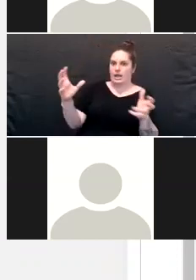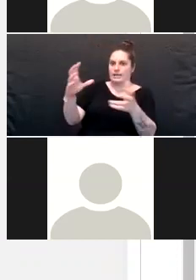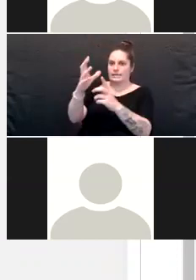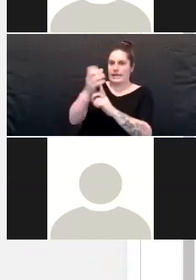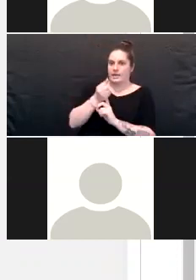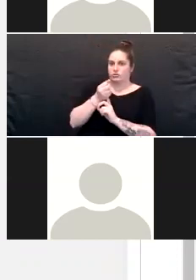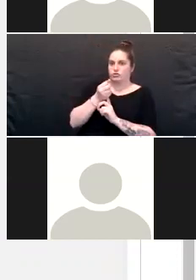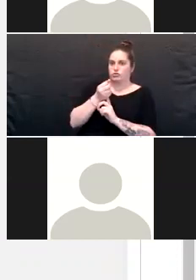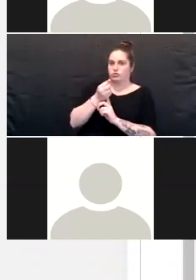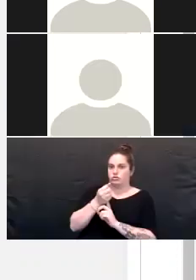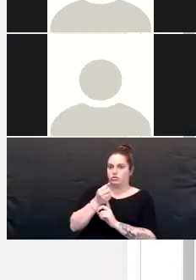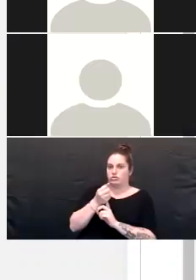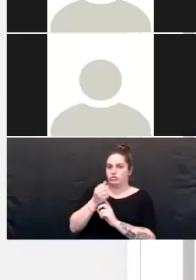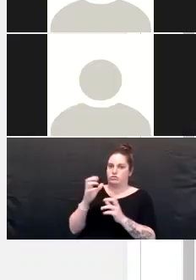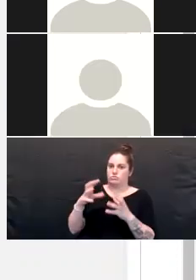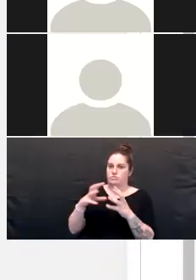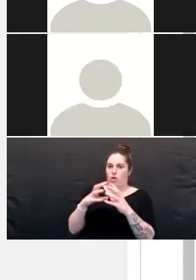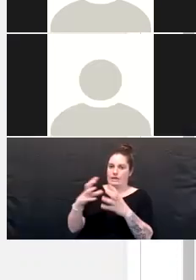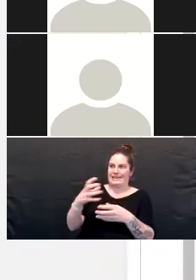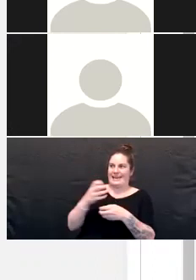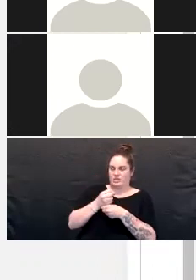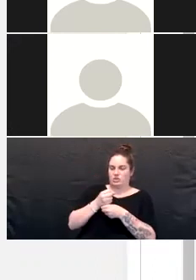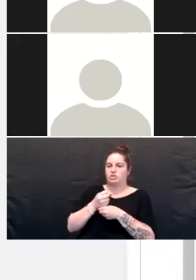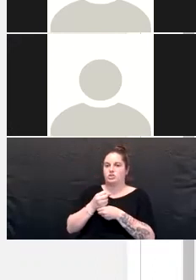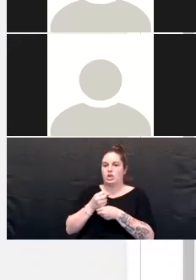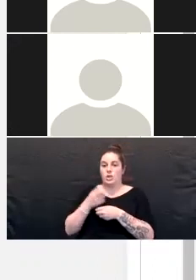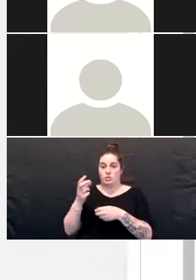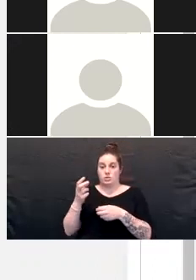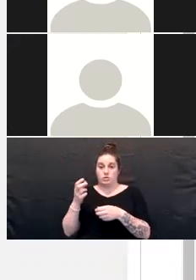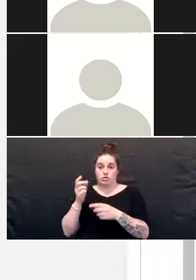bunt, the runner has time to take off, right?